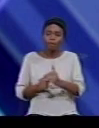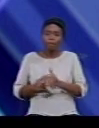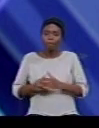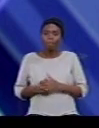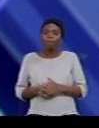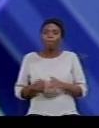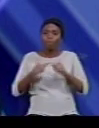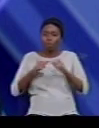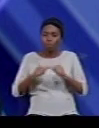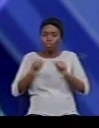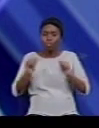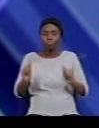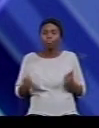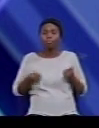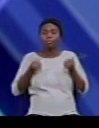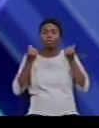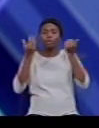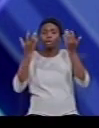Keep submitting.